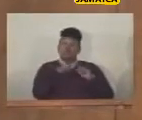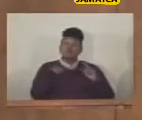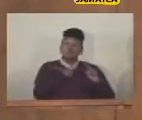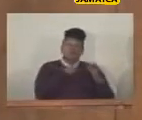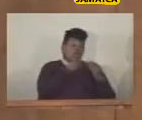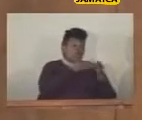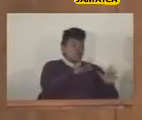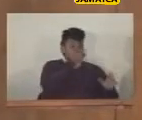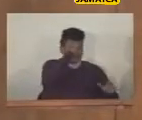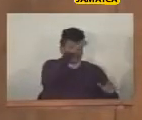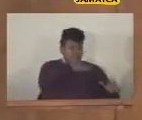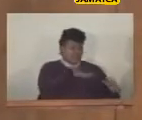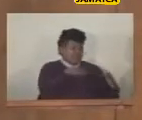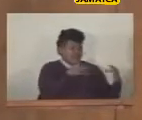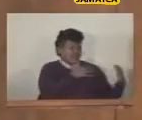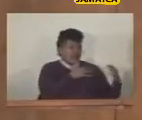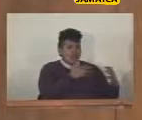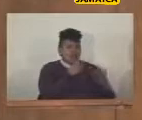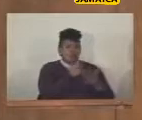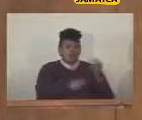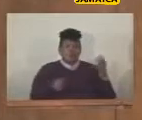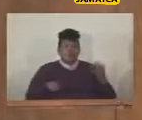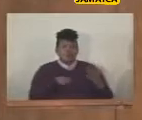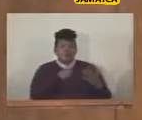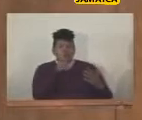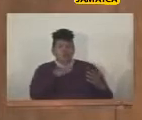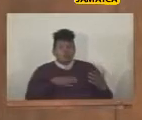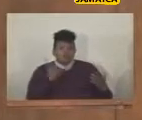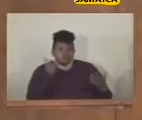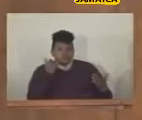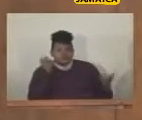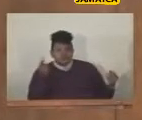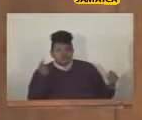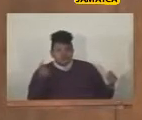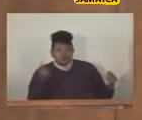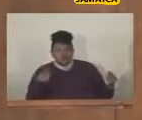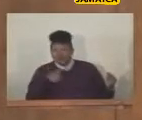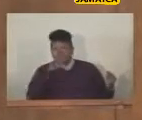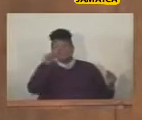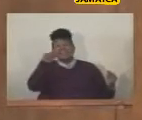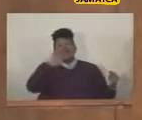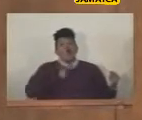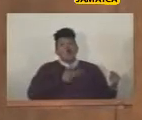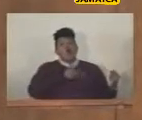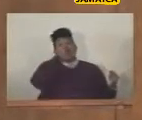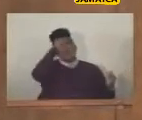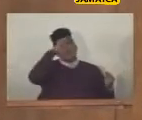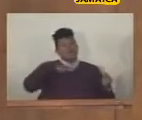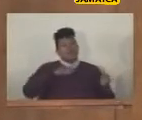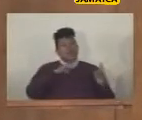they need to realize, our young people need to realize they have a choice. Progress and